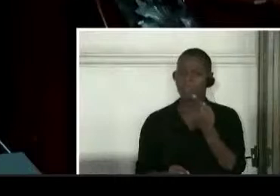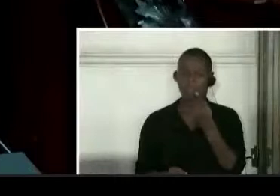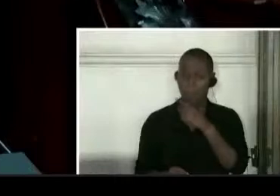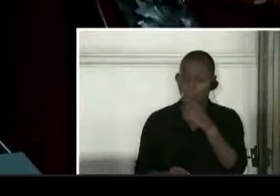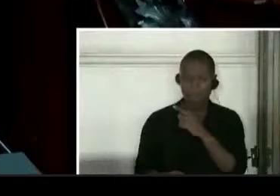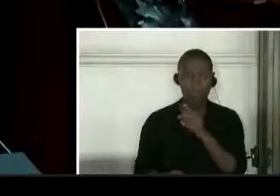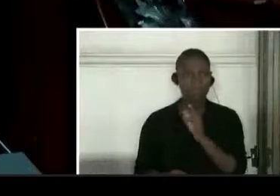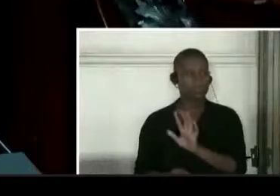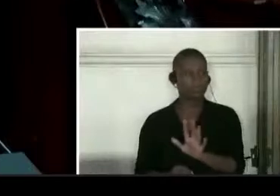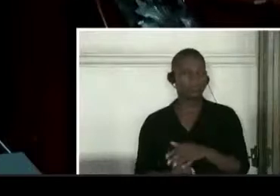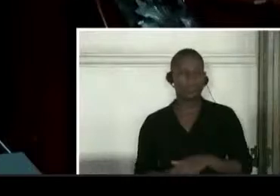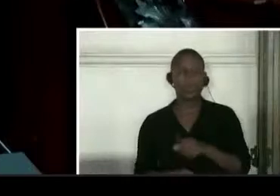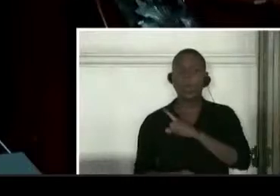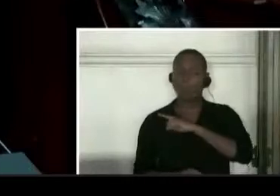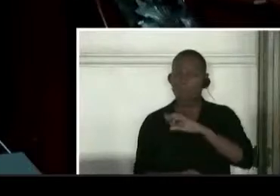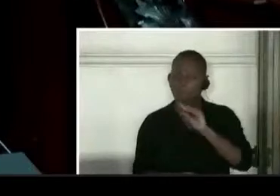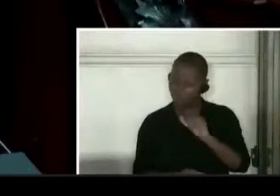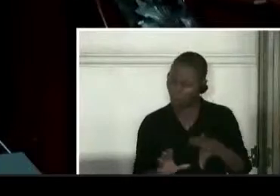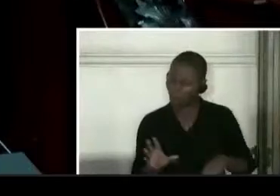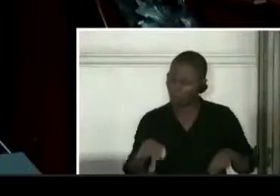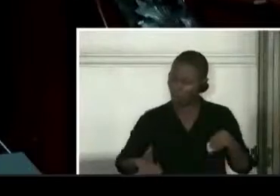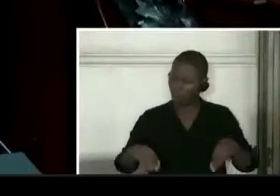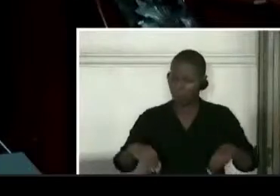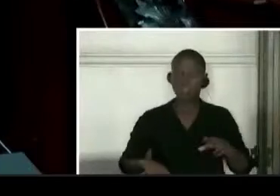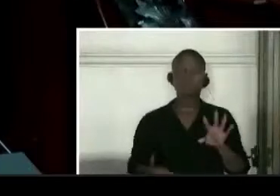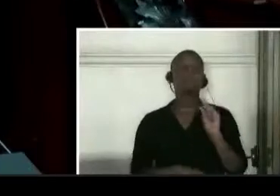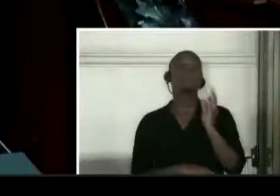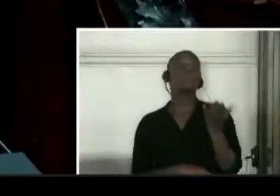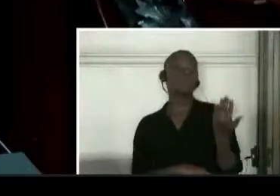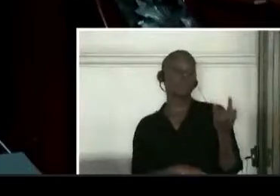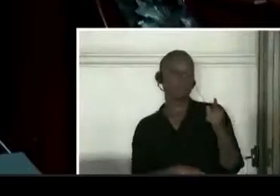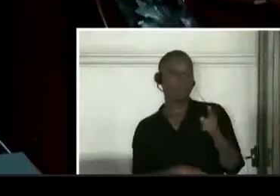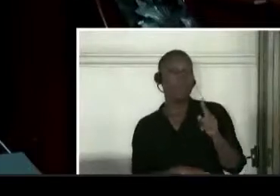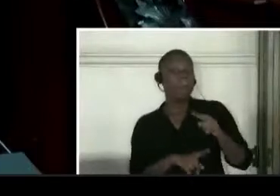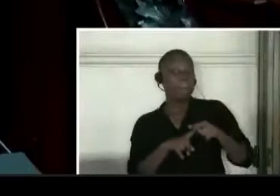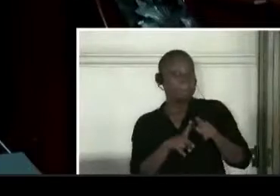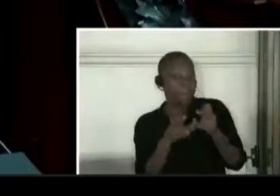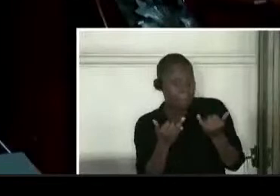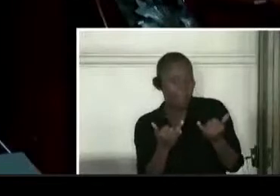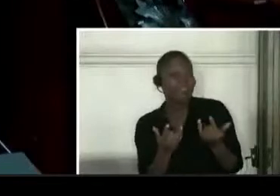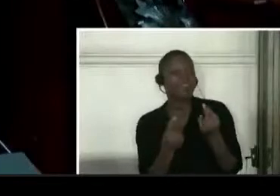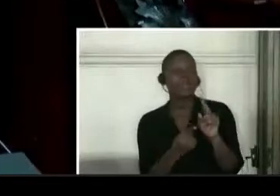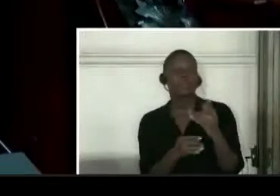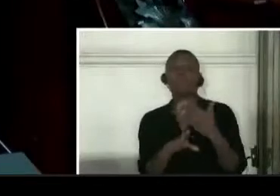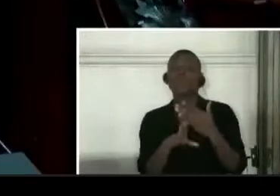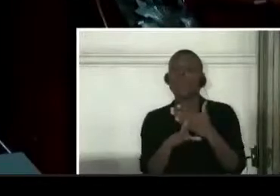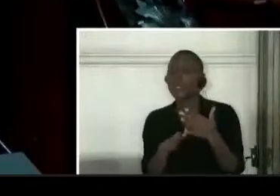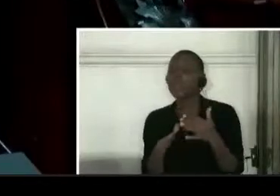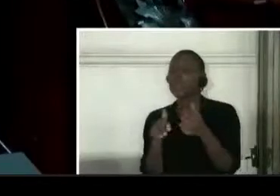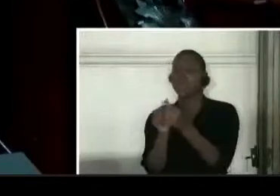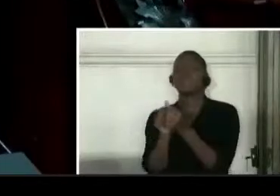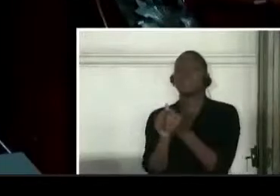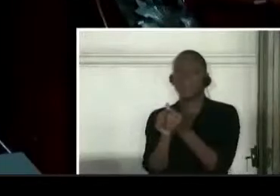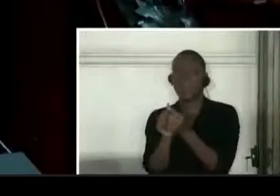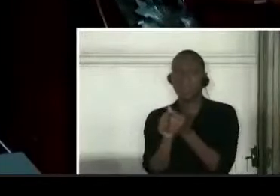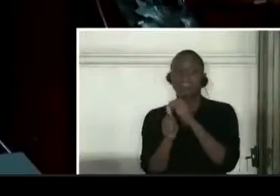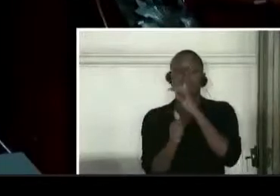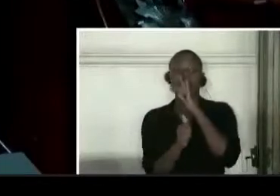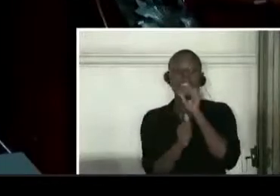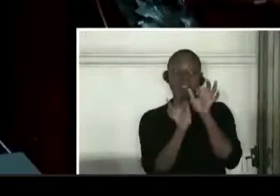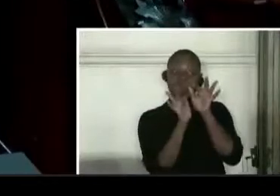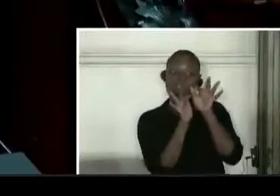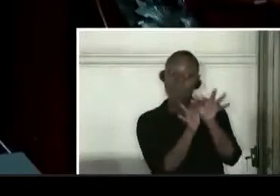of corruption reported. But I will say let's work together to ensure that those who steal public funds are dealt